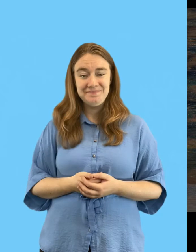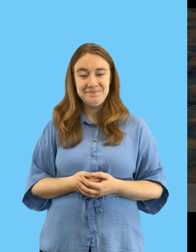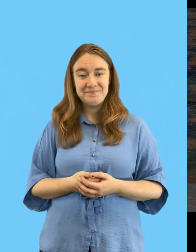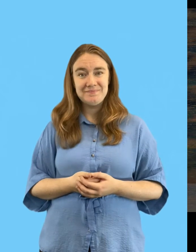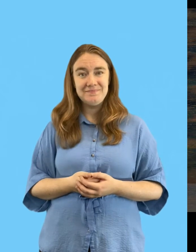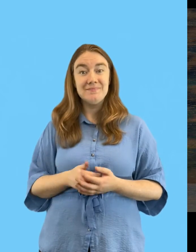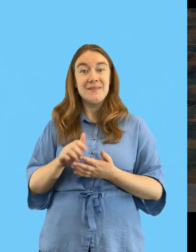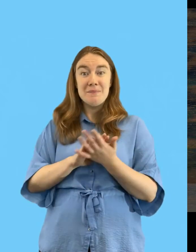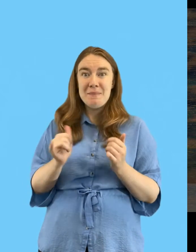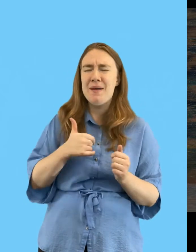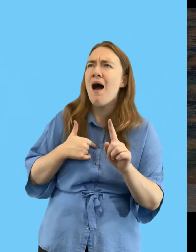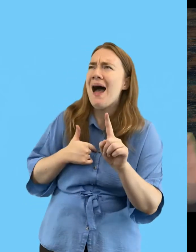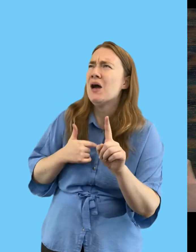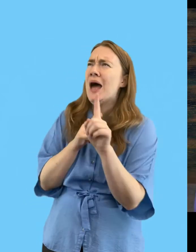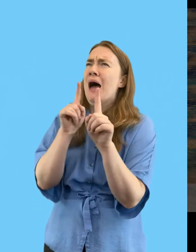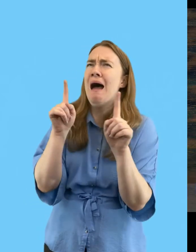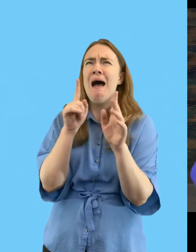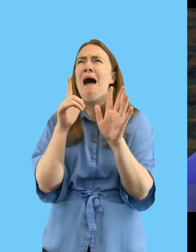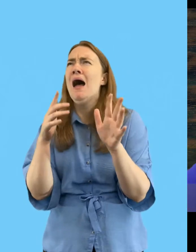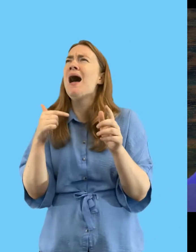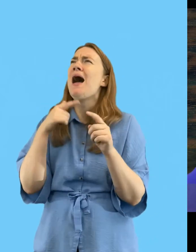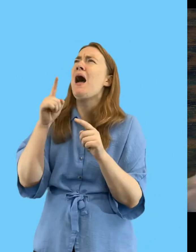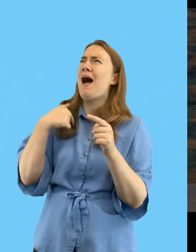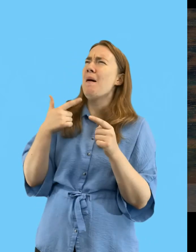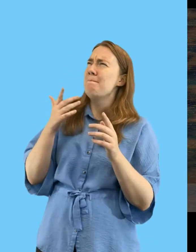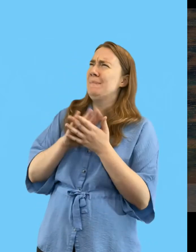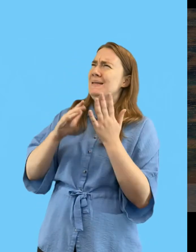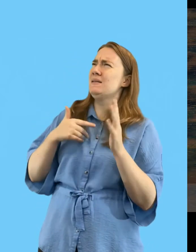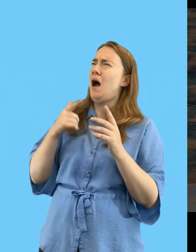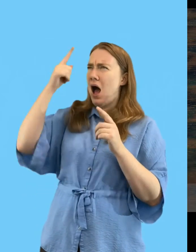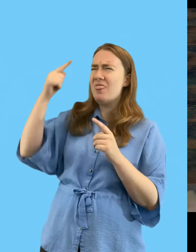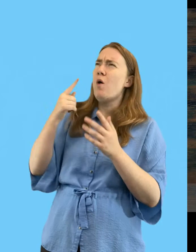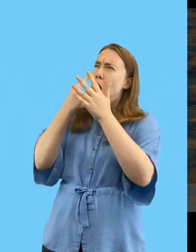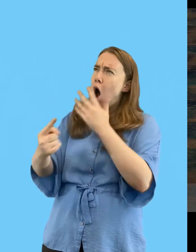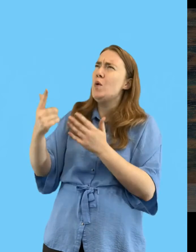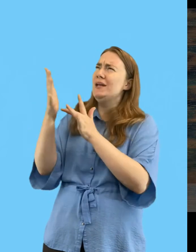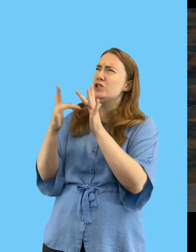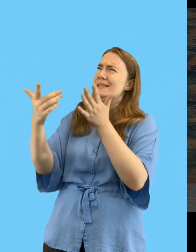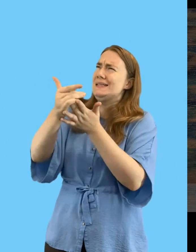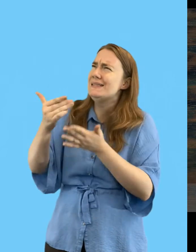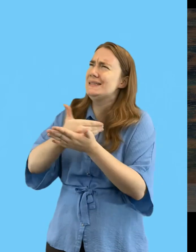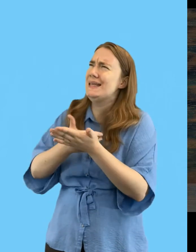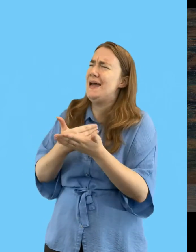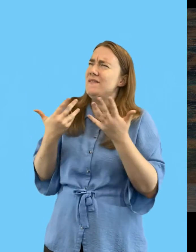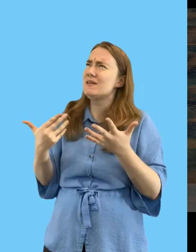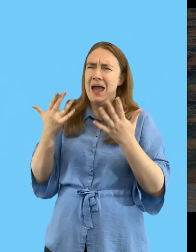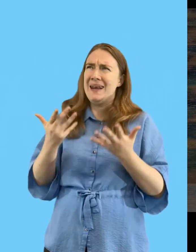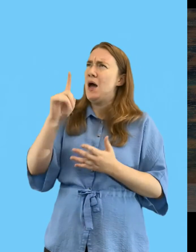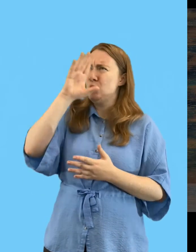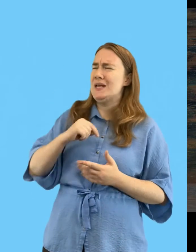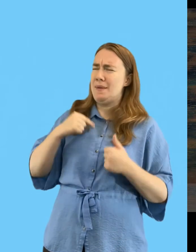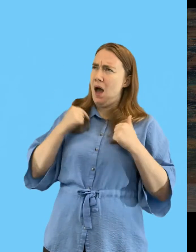you might say, "Hang on, this is all sounding a bit like you're saying I'm earning my salvation, or at least I'm contributing to it."